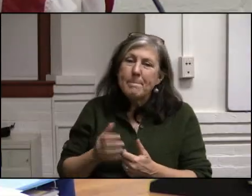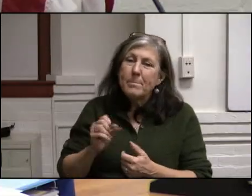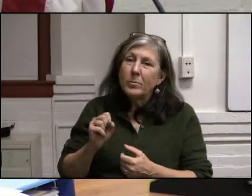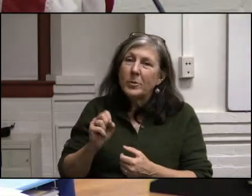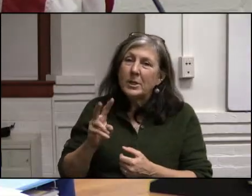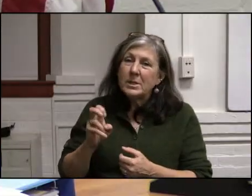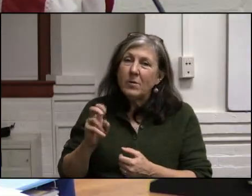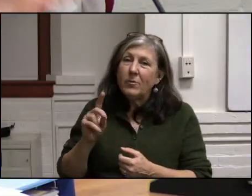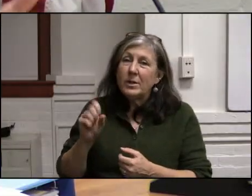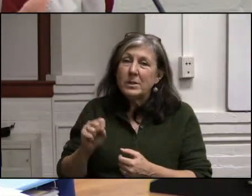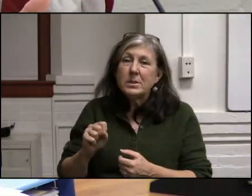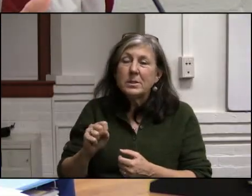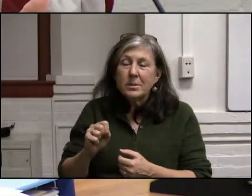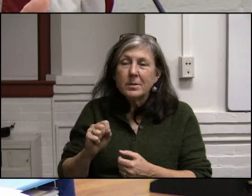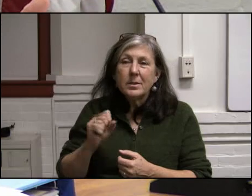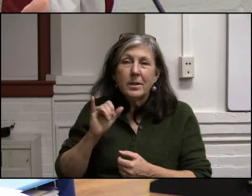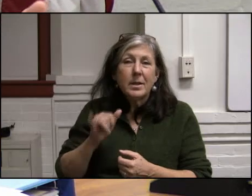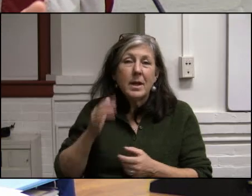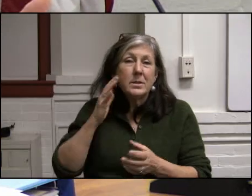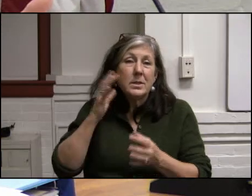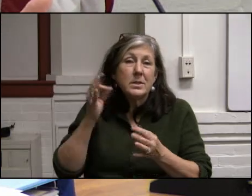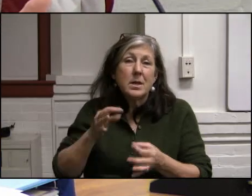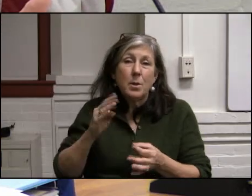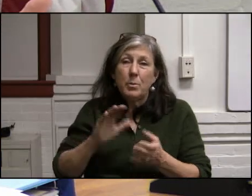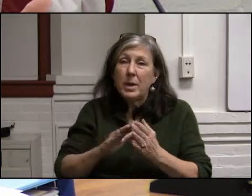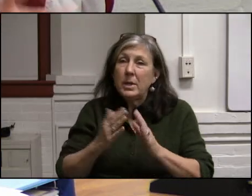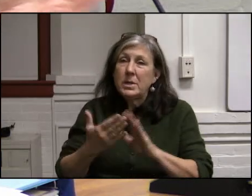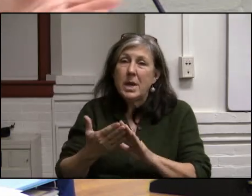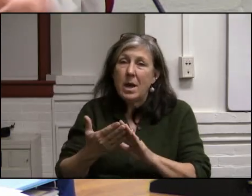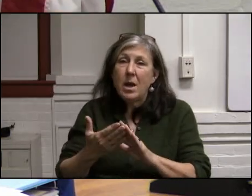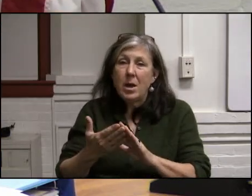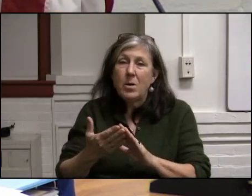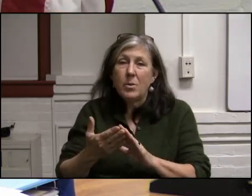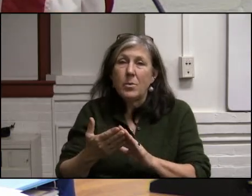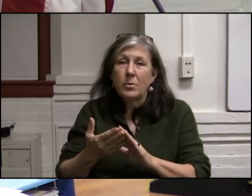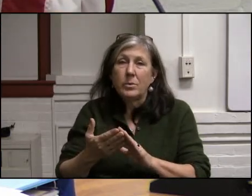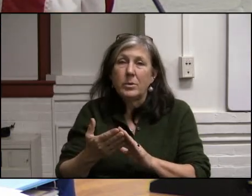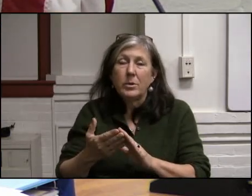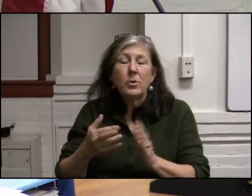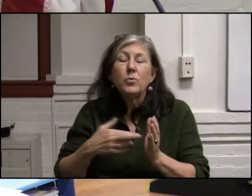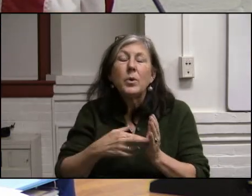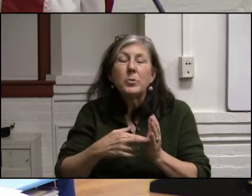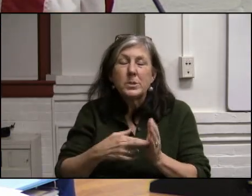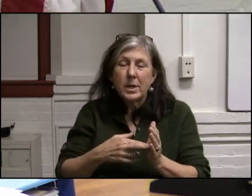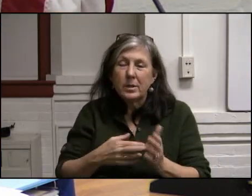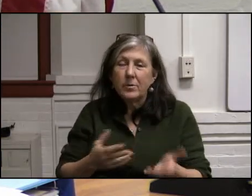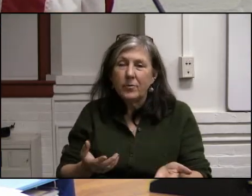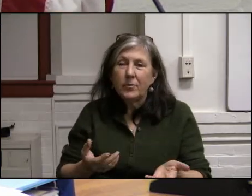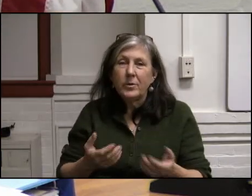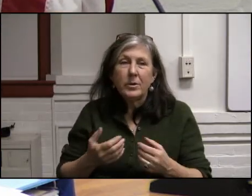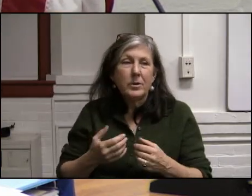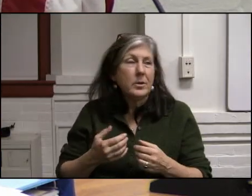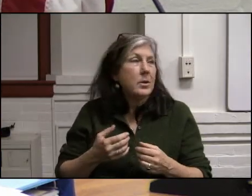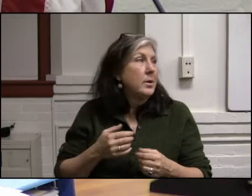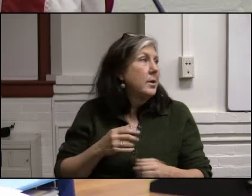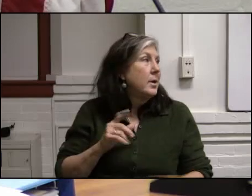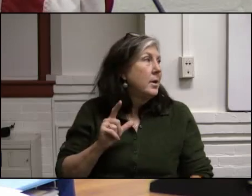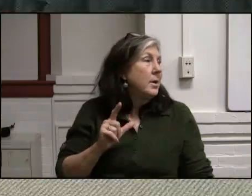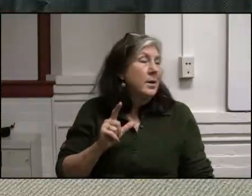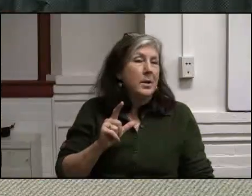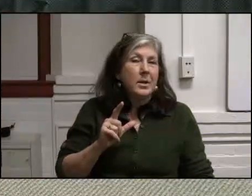Sebeds, again, it's going to be decided by the town, by the representatives, so. I wouldn't